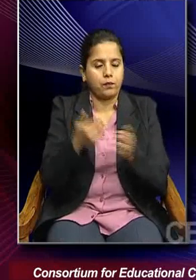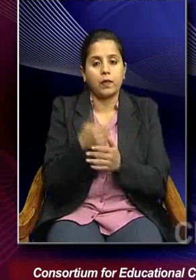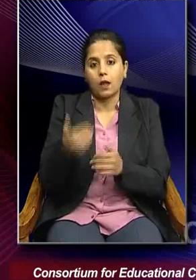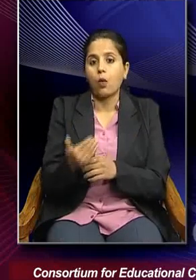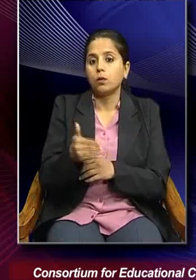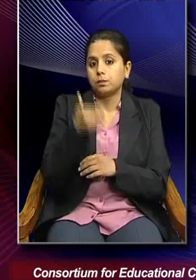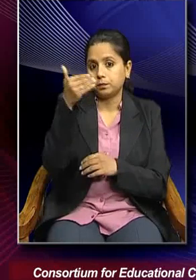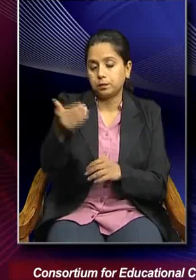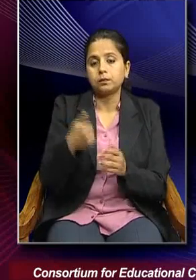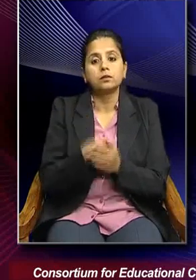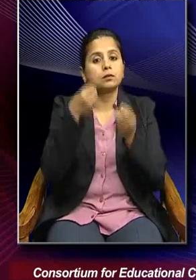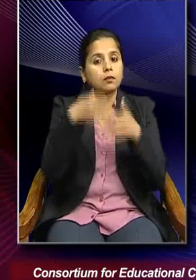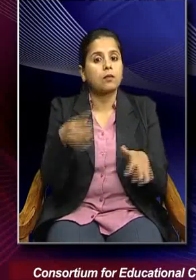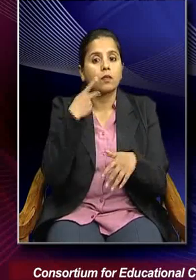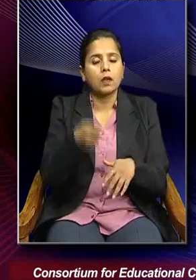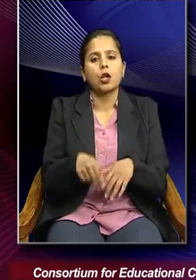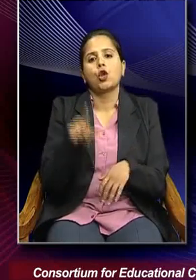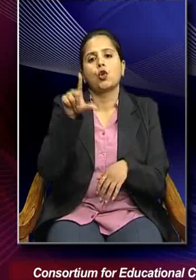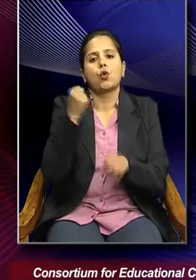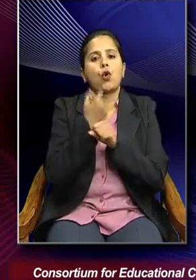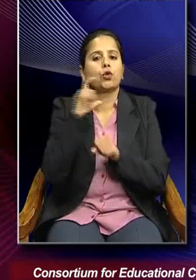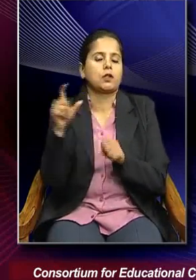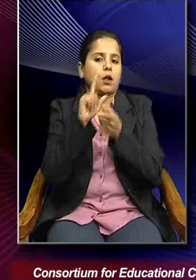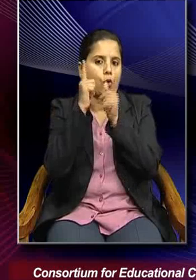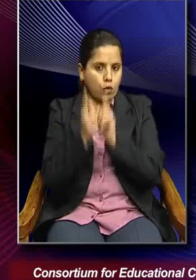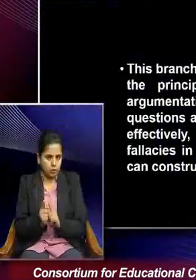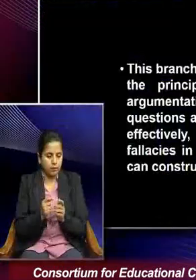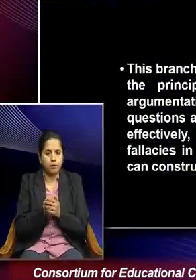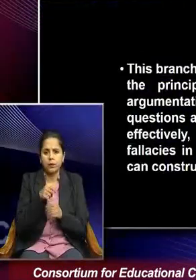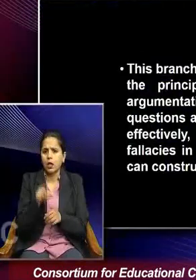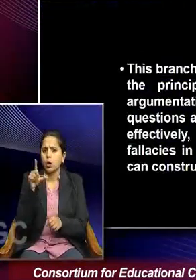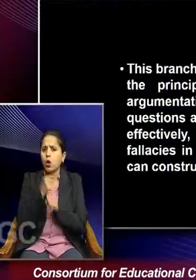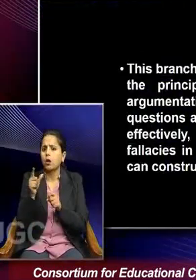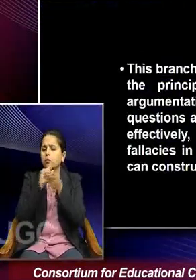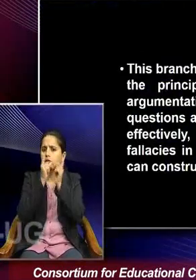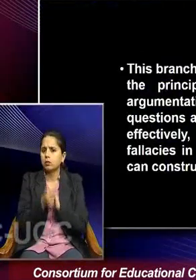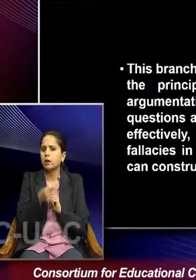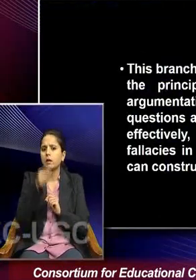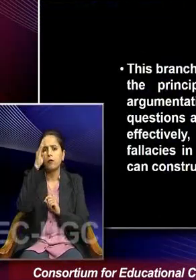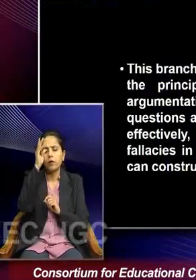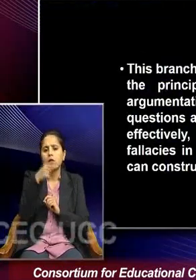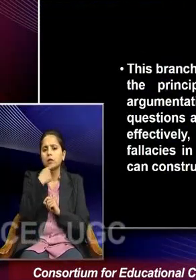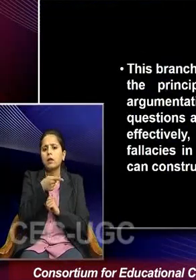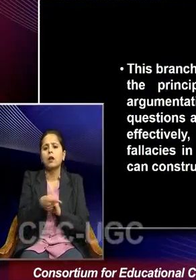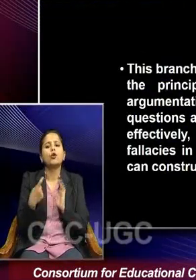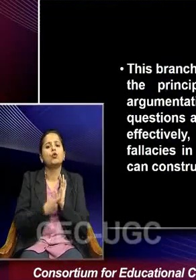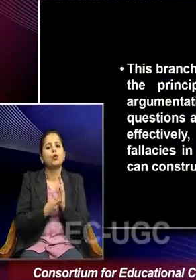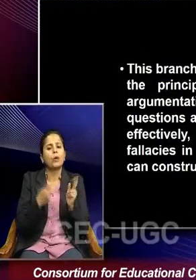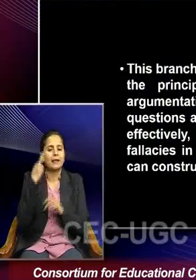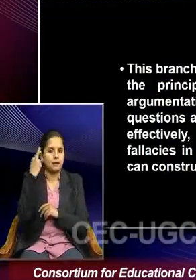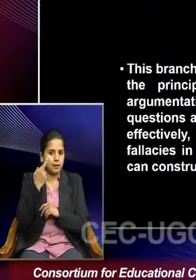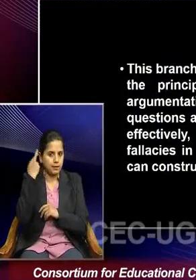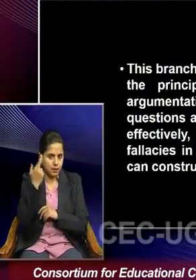next branch, which is logic. This branch of philosophy deals with principles of